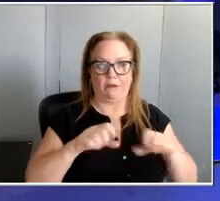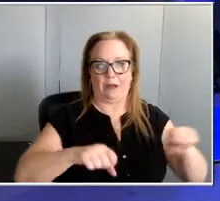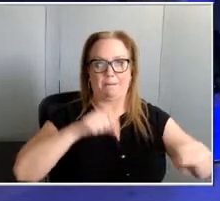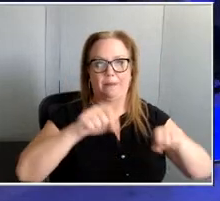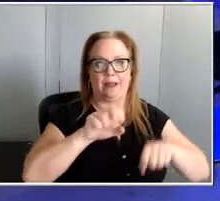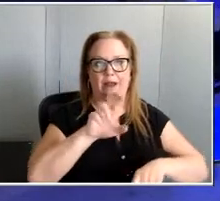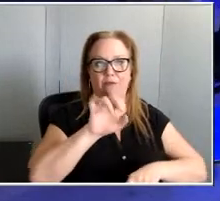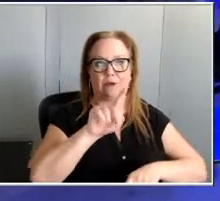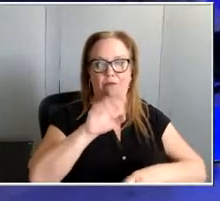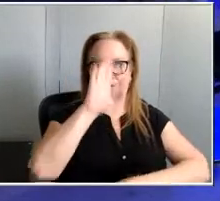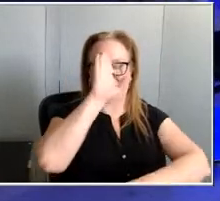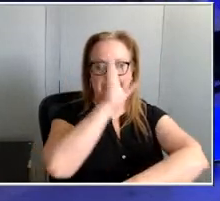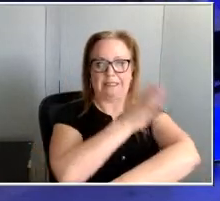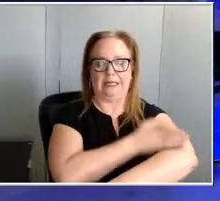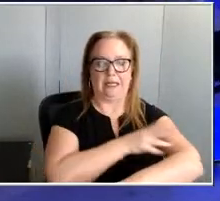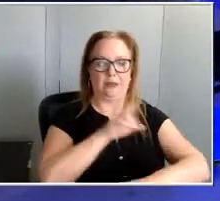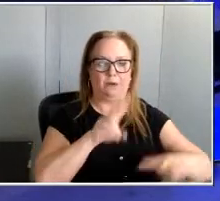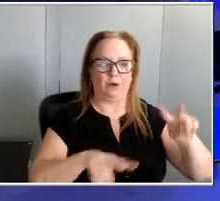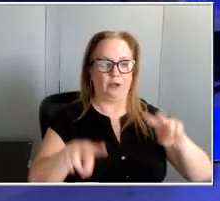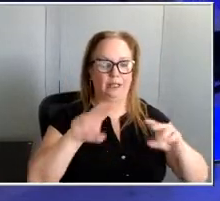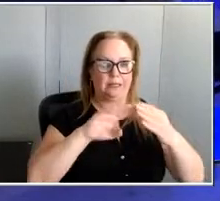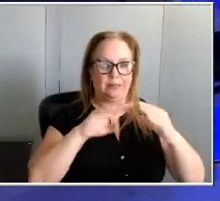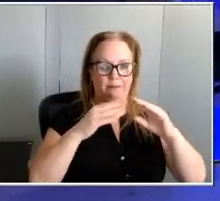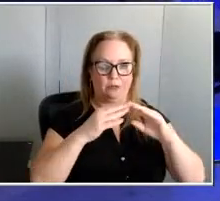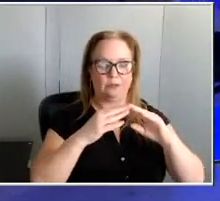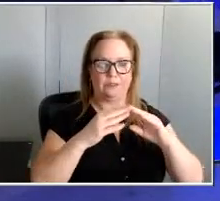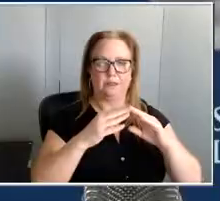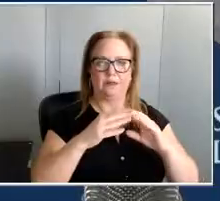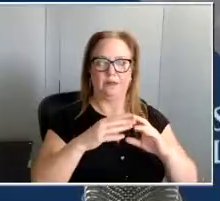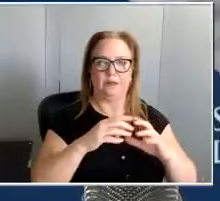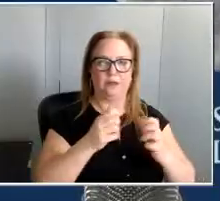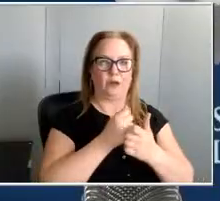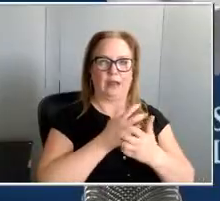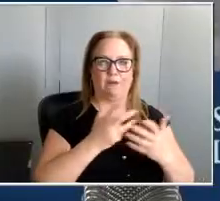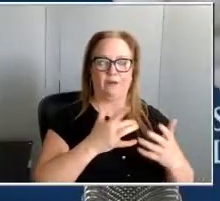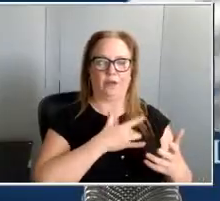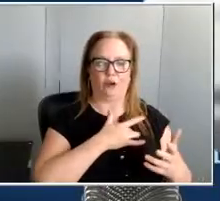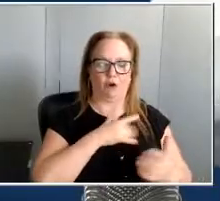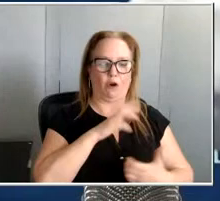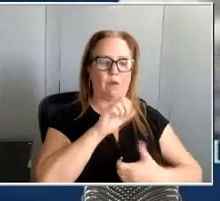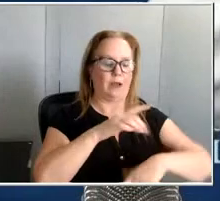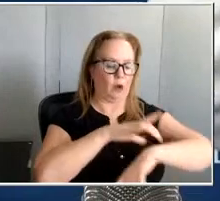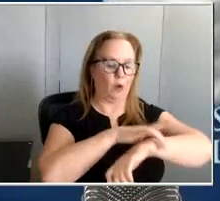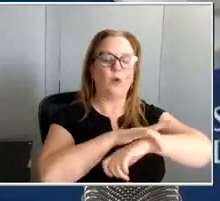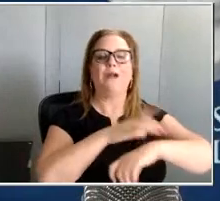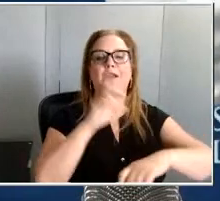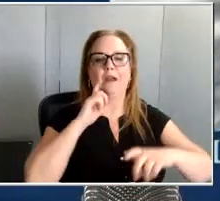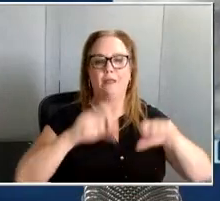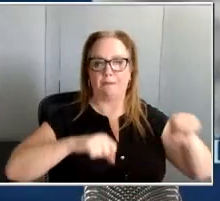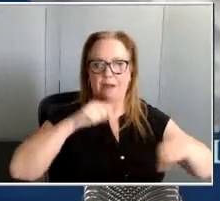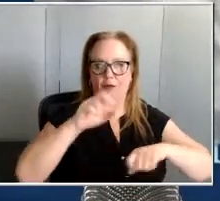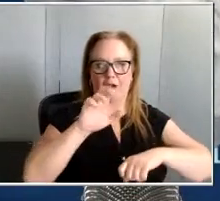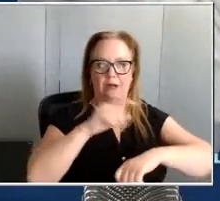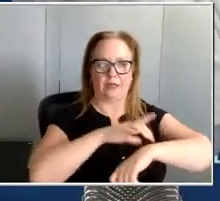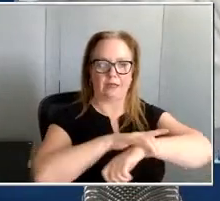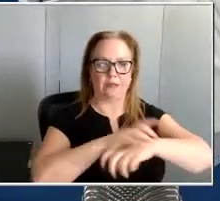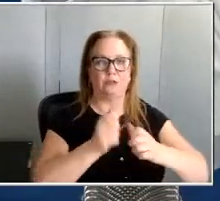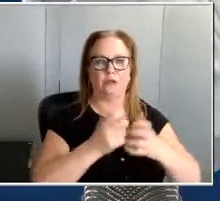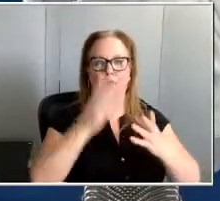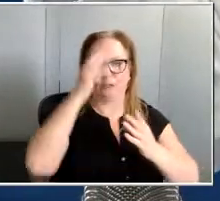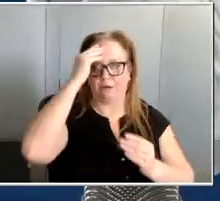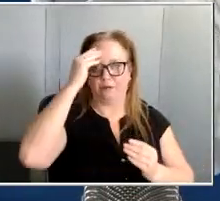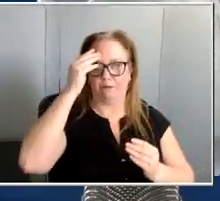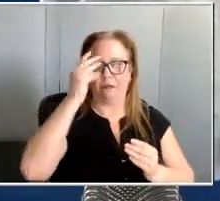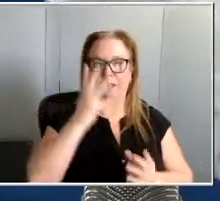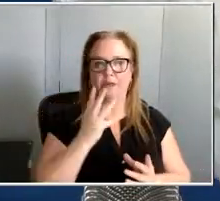son, and at the end of the day we were looking at the stats, and I was going through it. And you get everything: your heart rate here, your heart rate there, how many blah blah blah, and so much information coming off